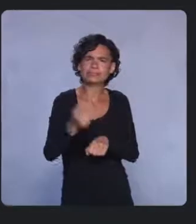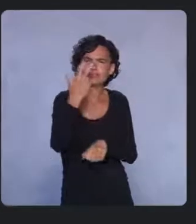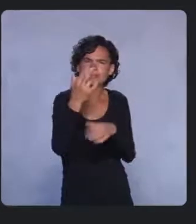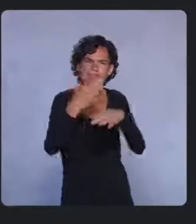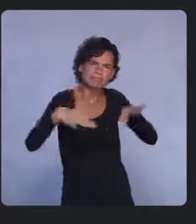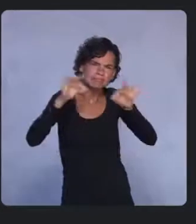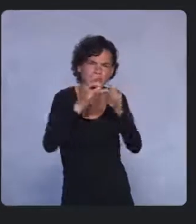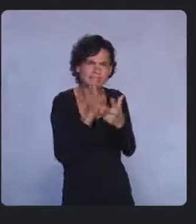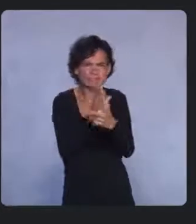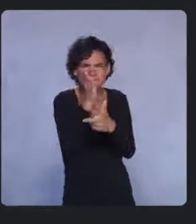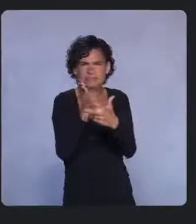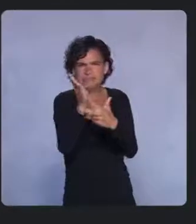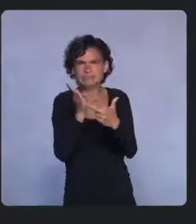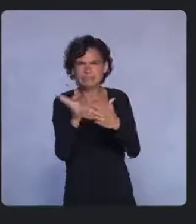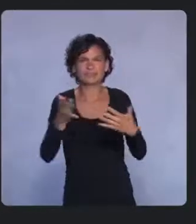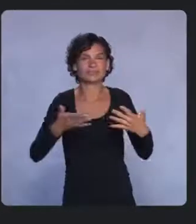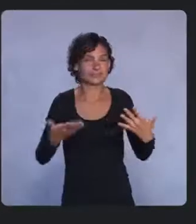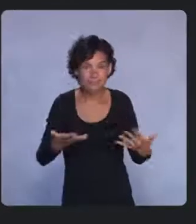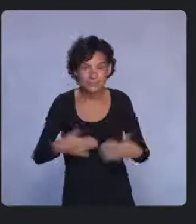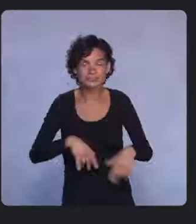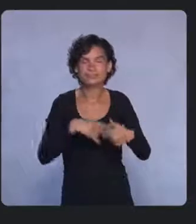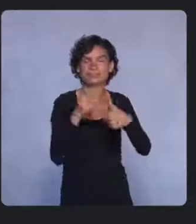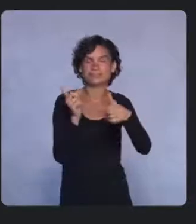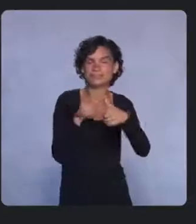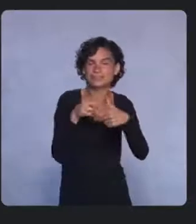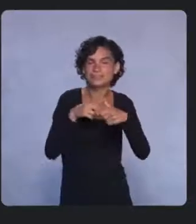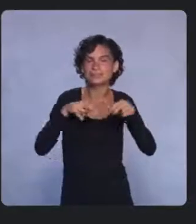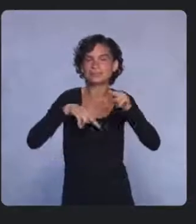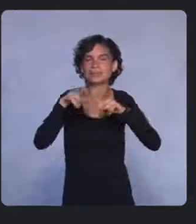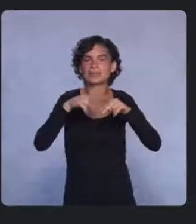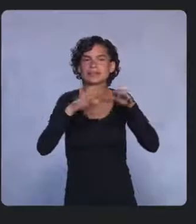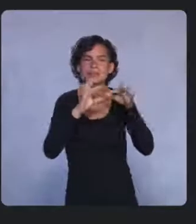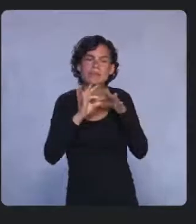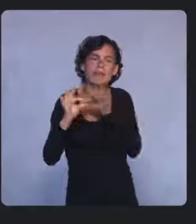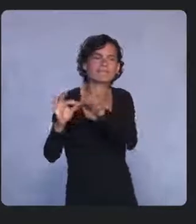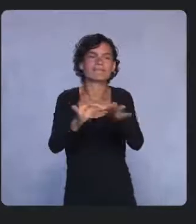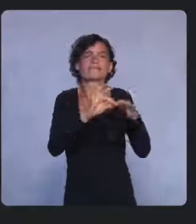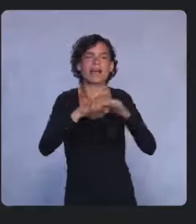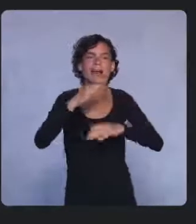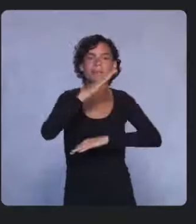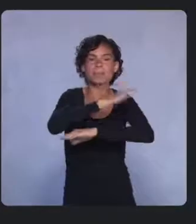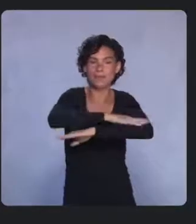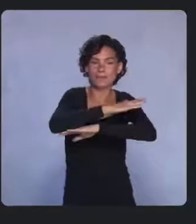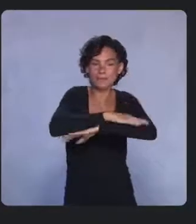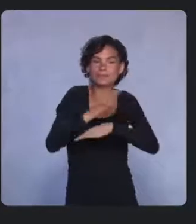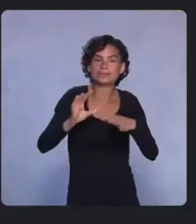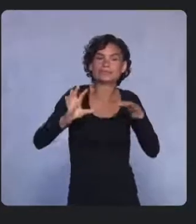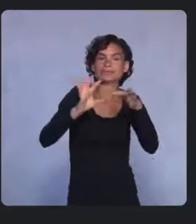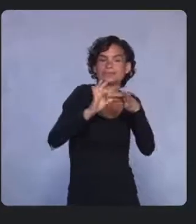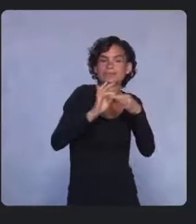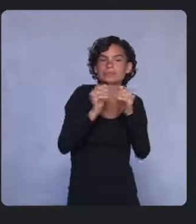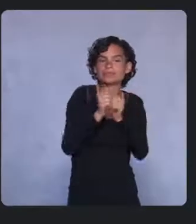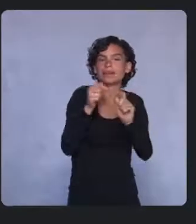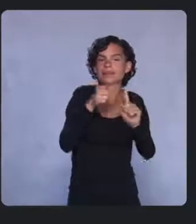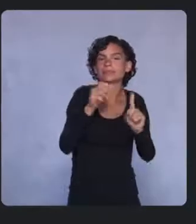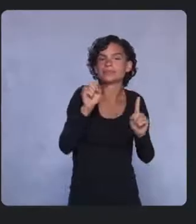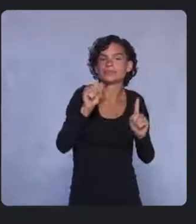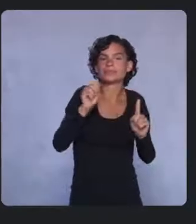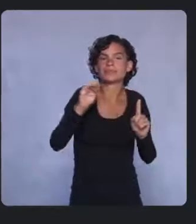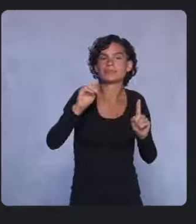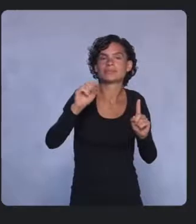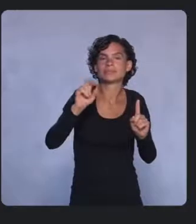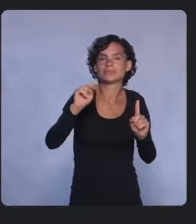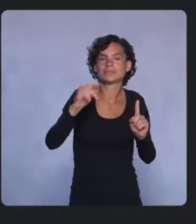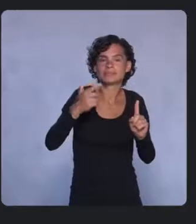areas. First, building a unified platform jointly with Samsung, focused on battery